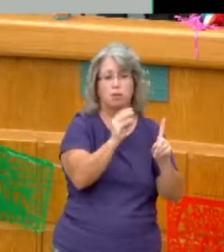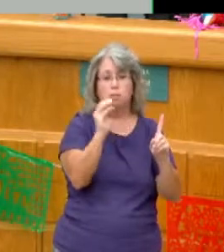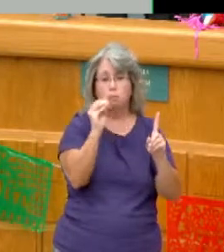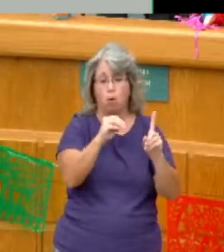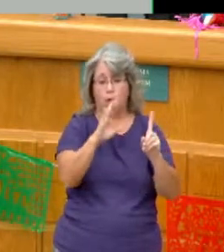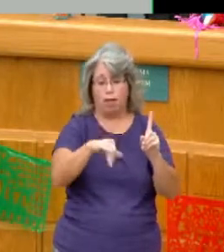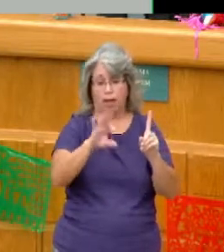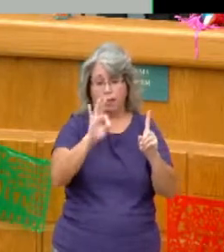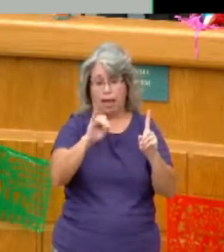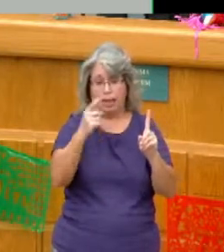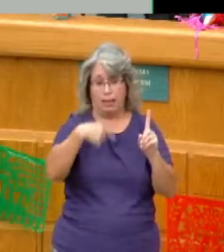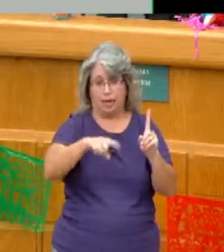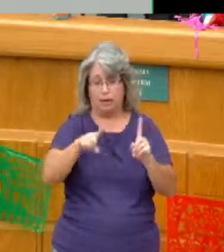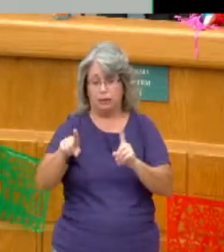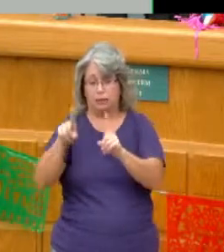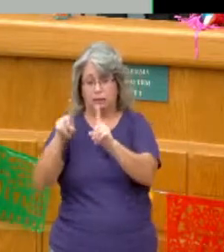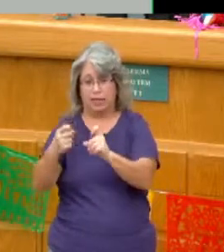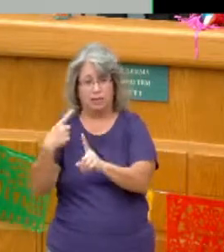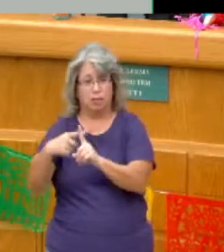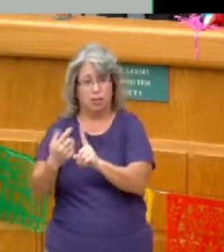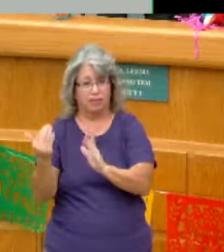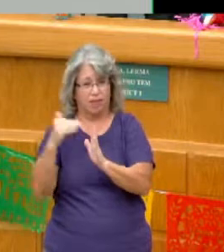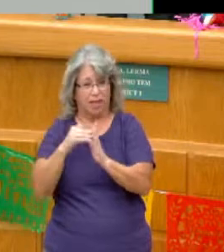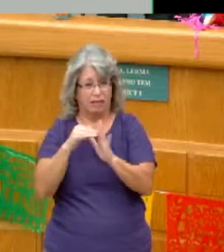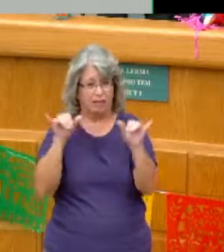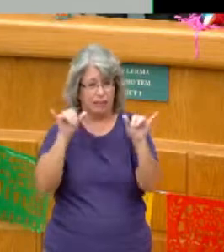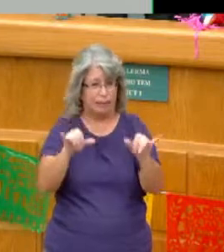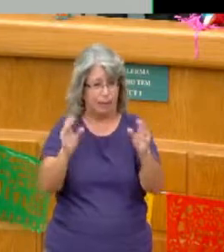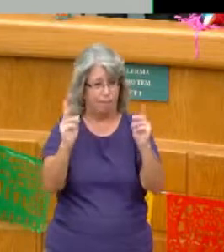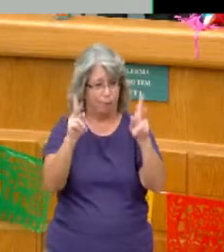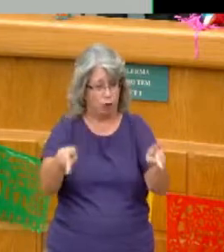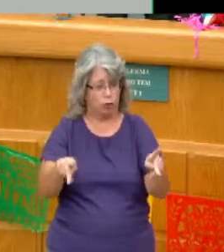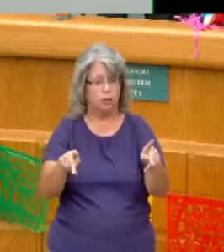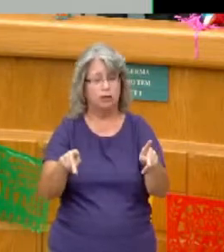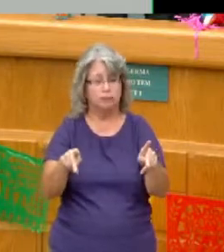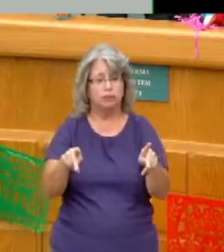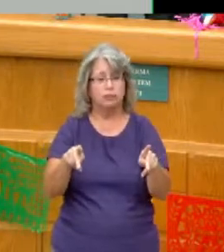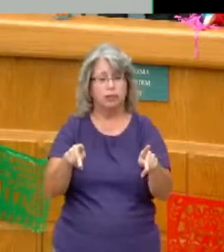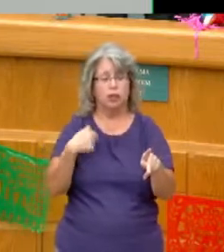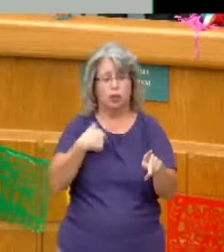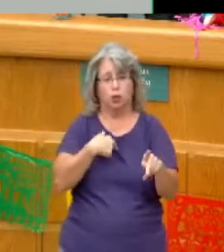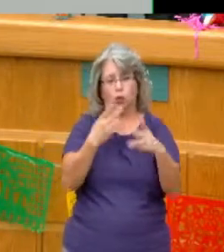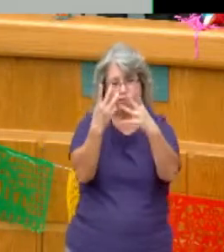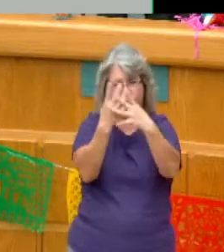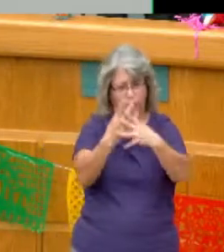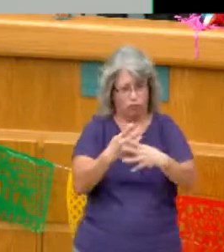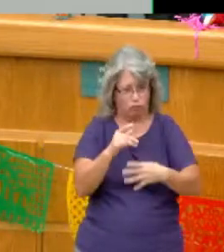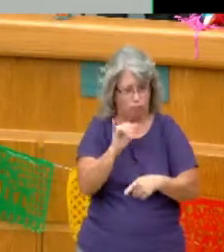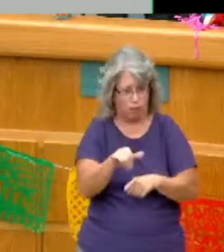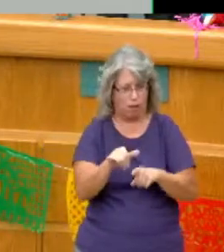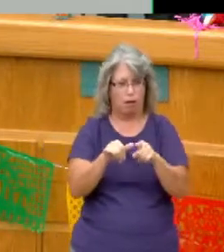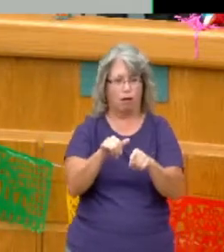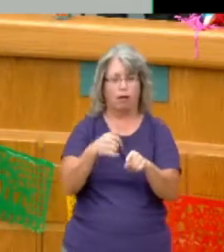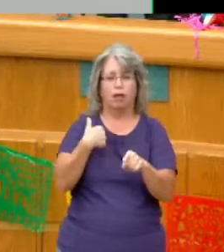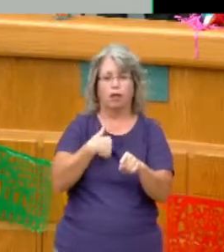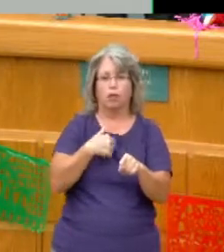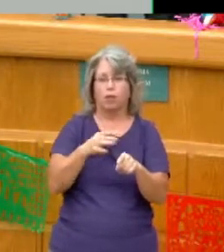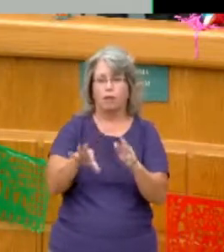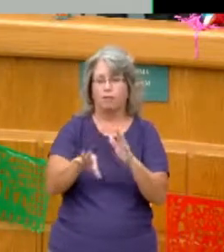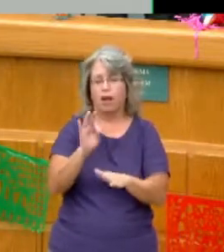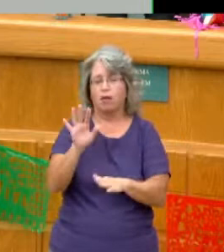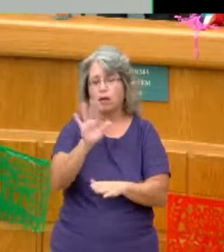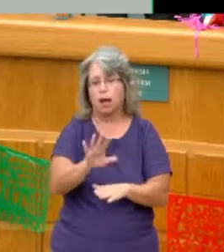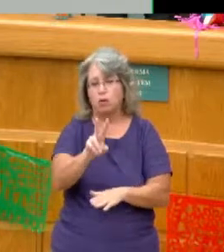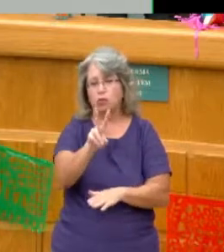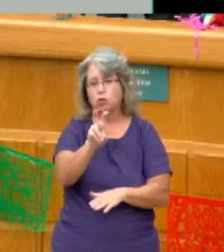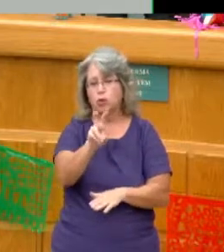In doing that to the data for Nueces County, we found that there were almost 200 cases of